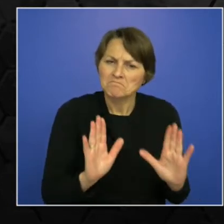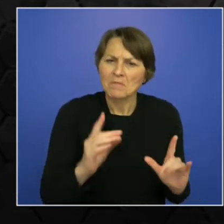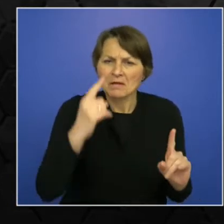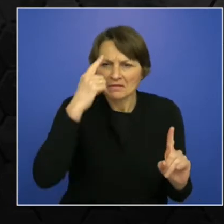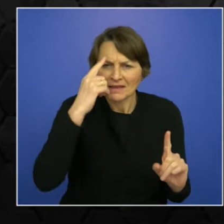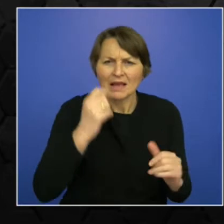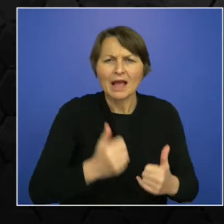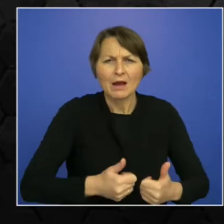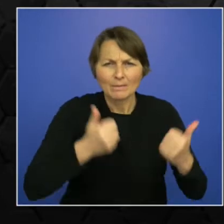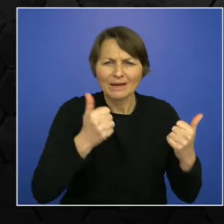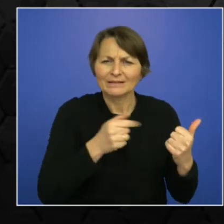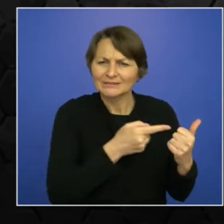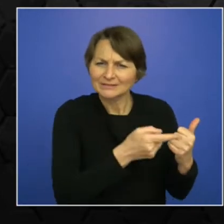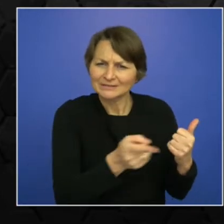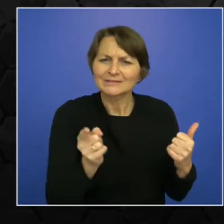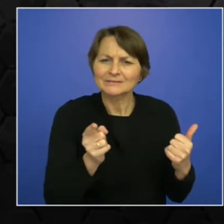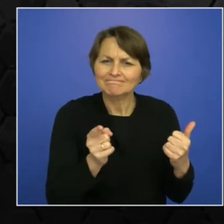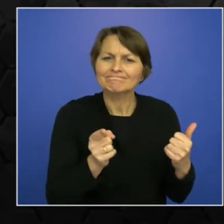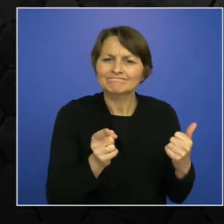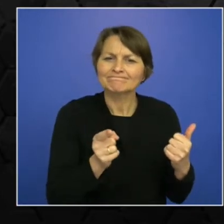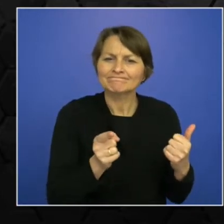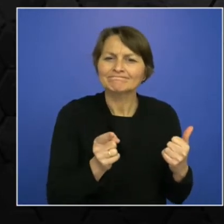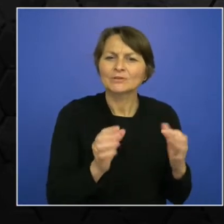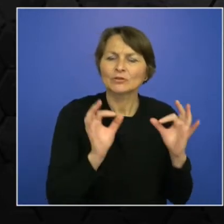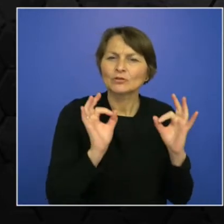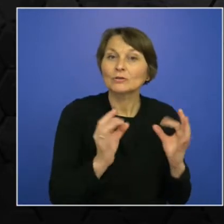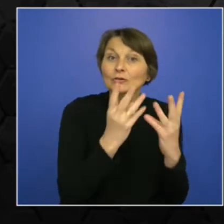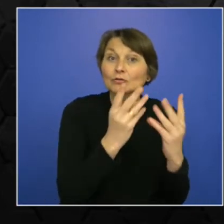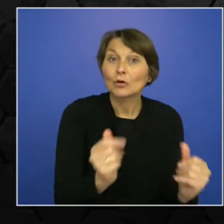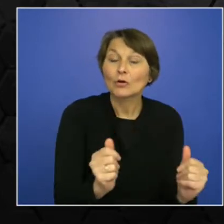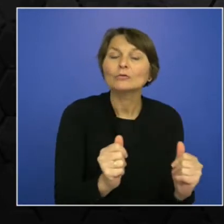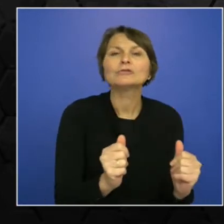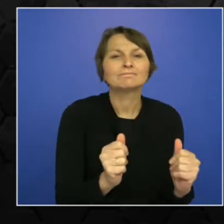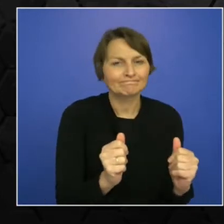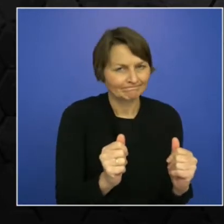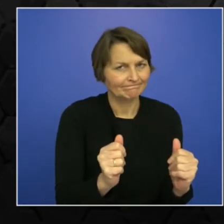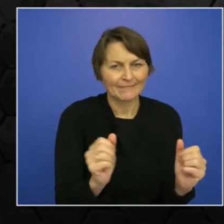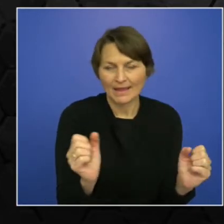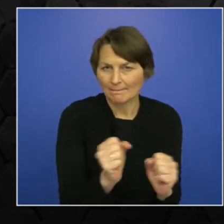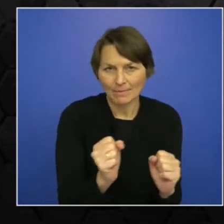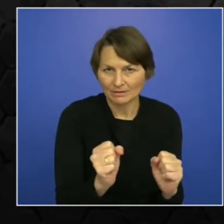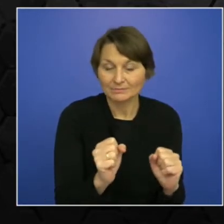shifting, or coding a solution would be effectively impossible.